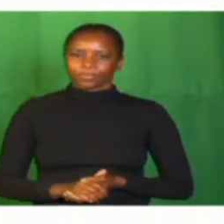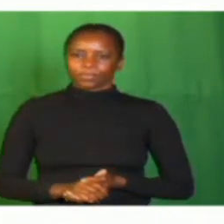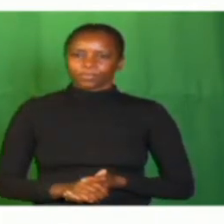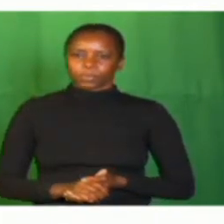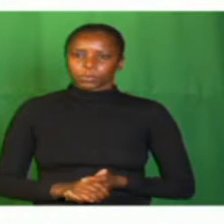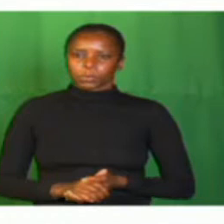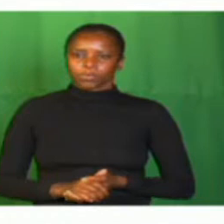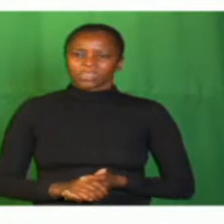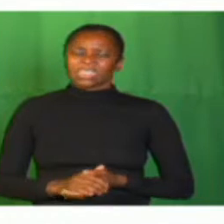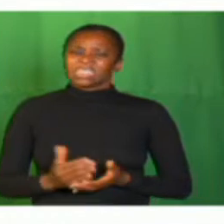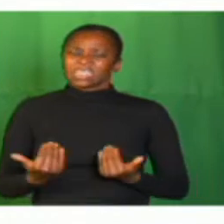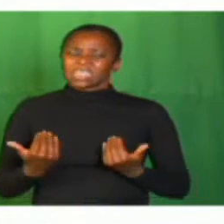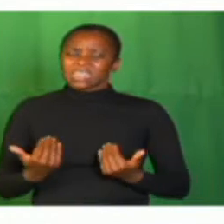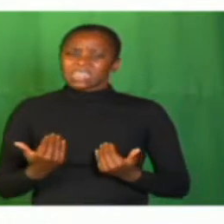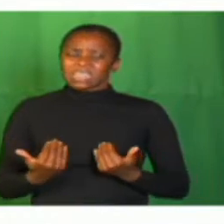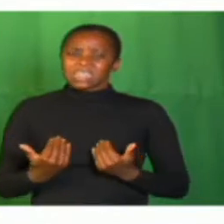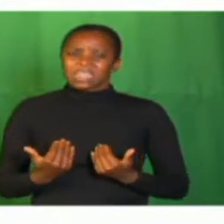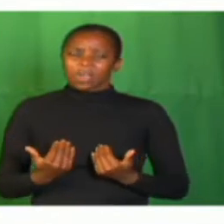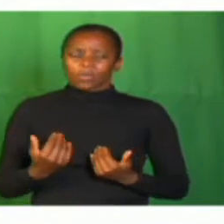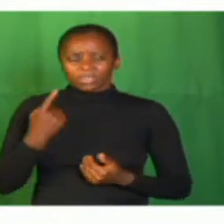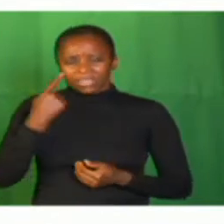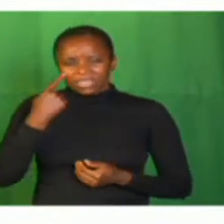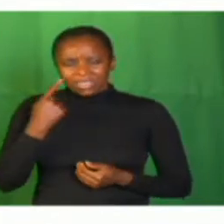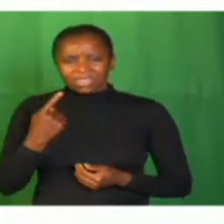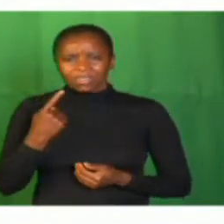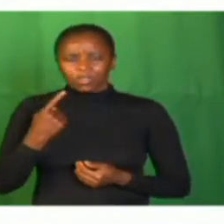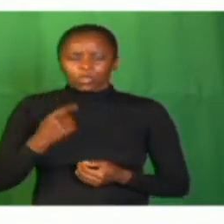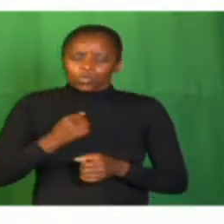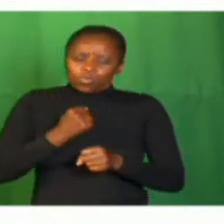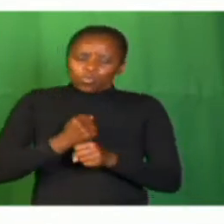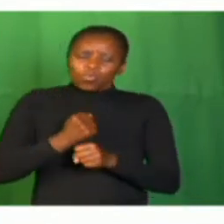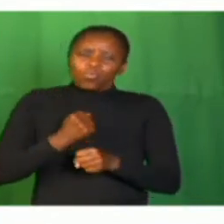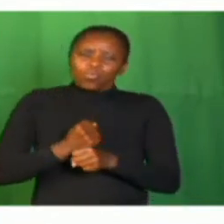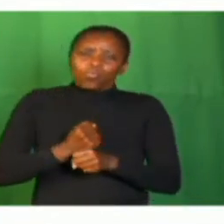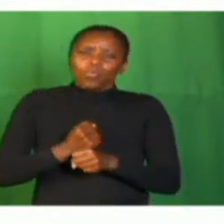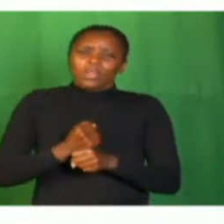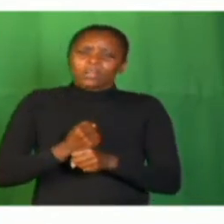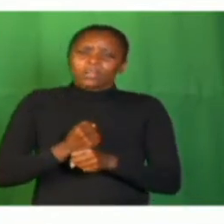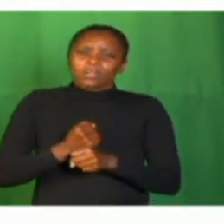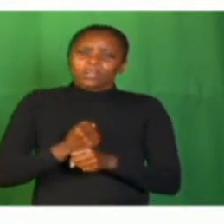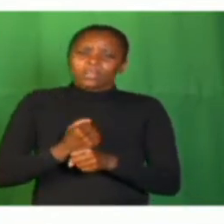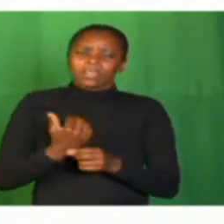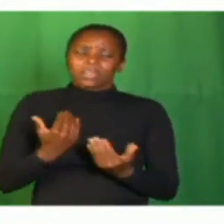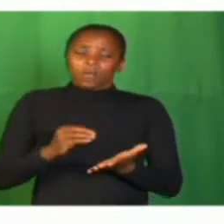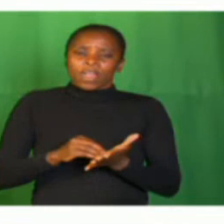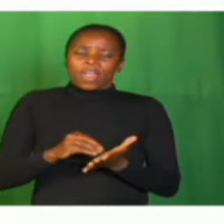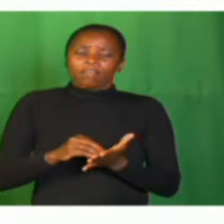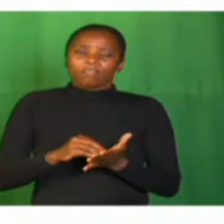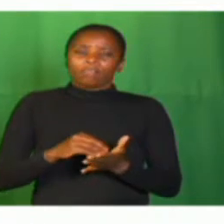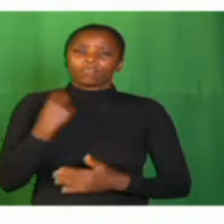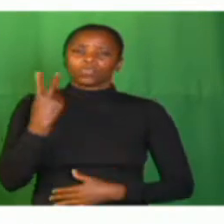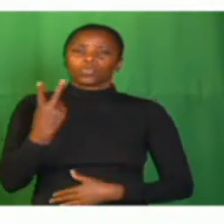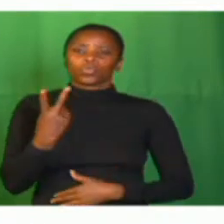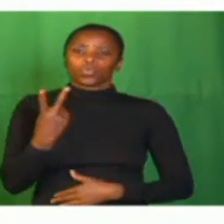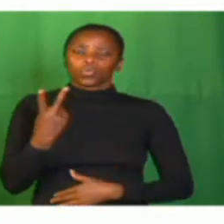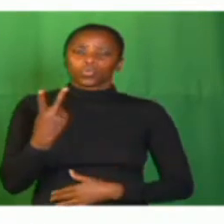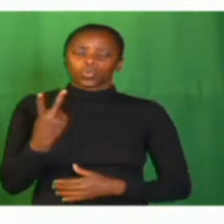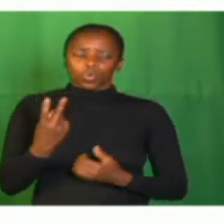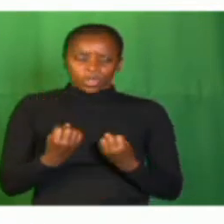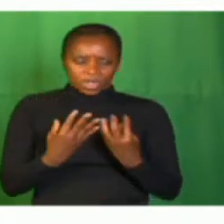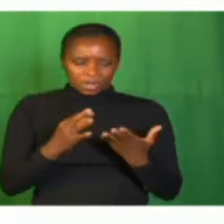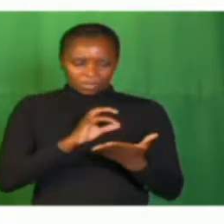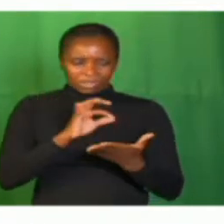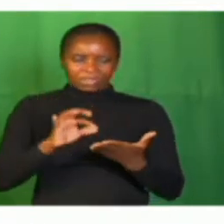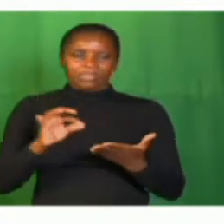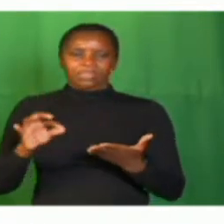Now, it is your turn, learner at home, to work out. I have 2 number sentences